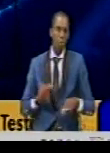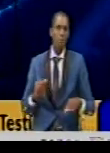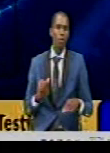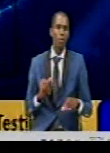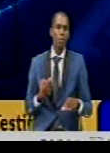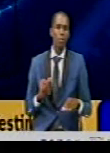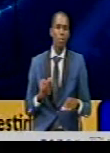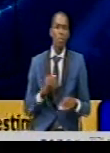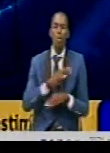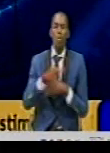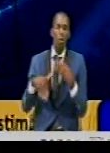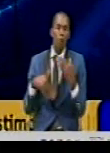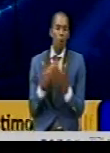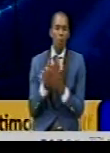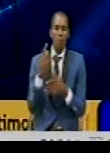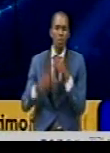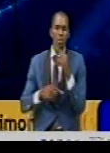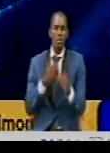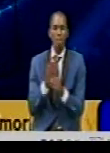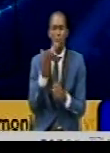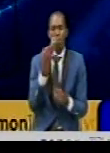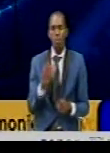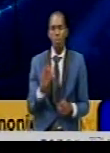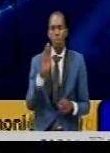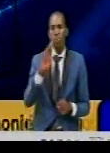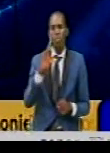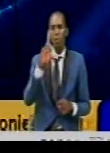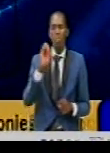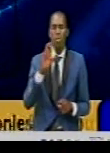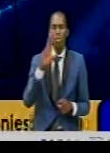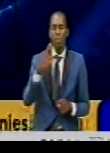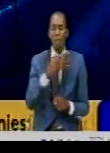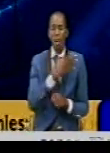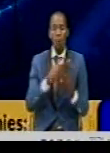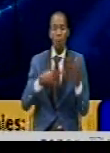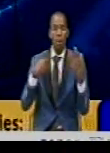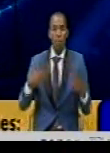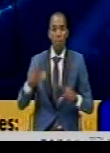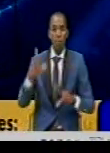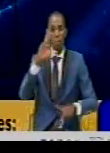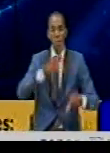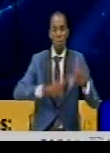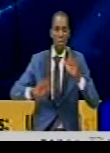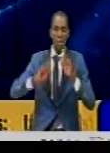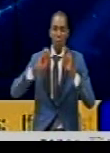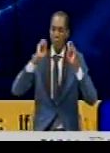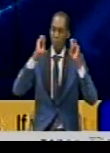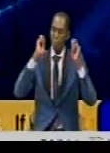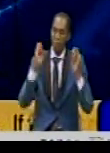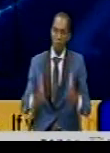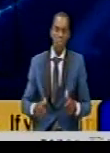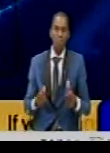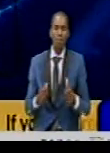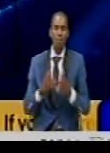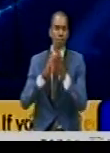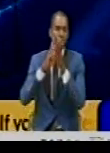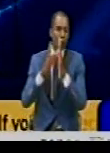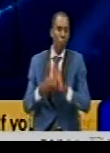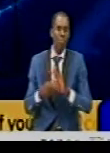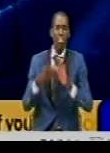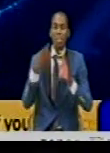God mentioned, according to her, all types of ulcer are healed immediately. Somebody